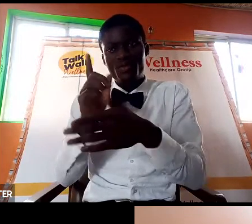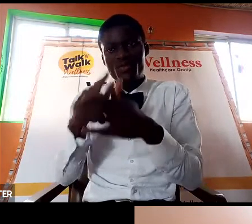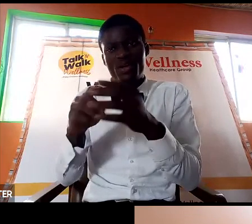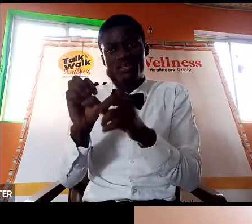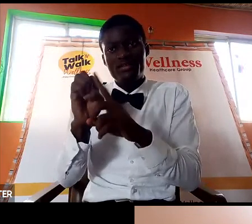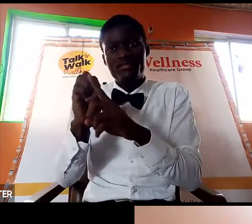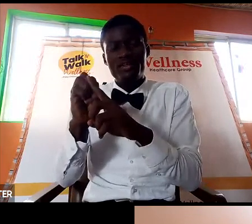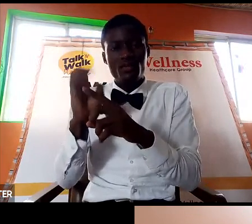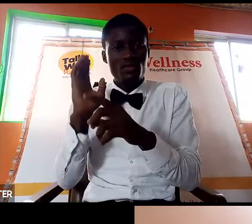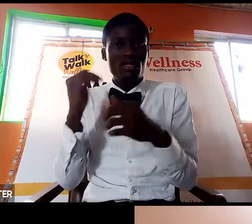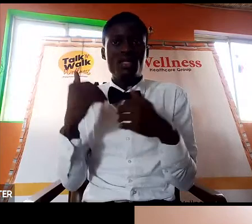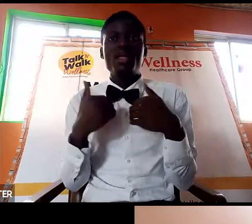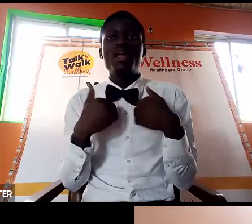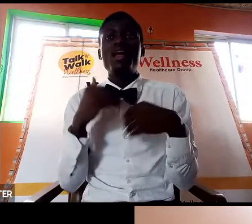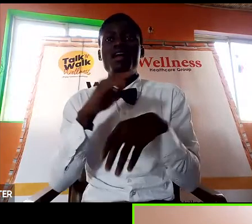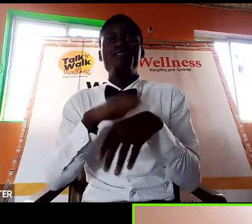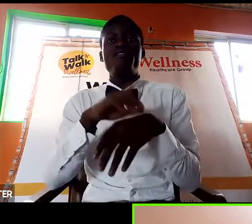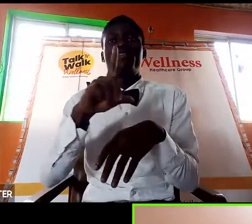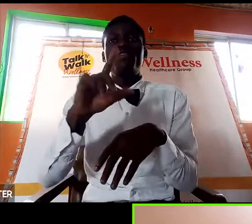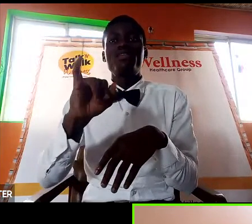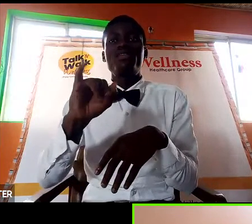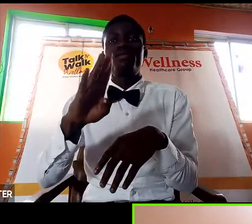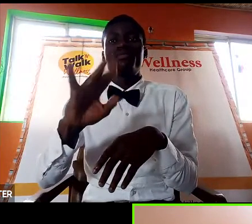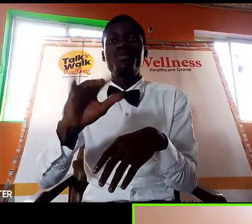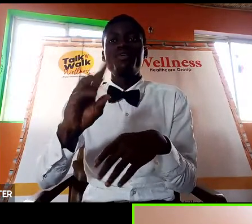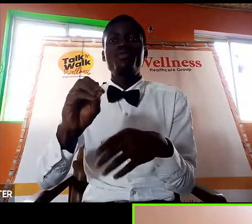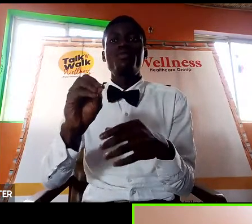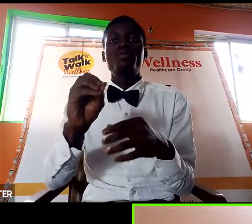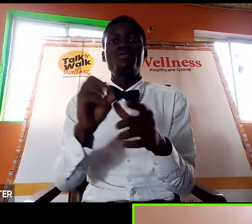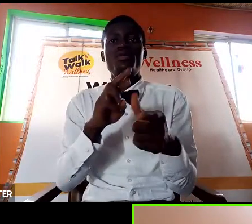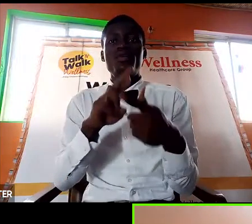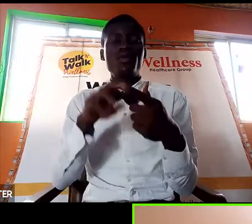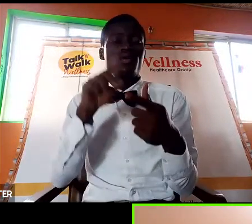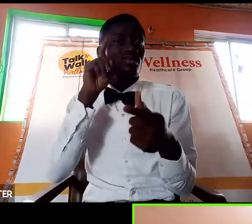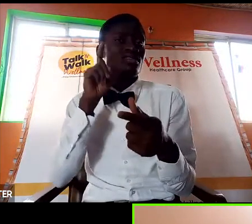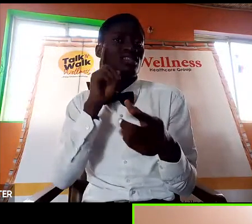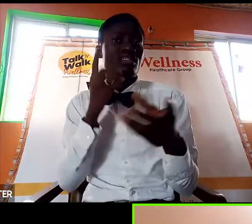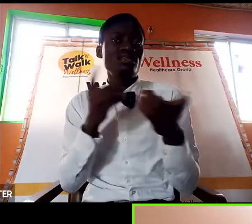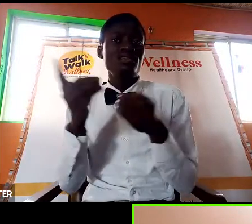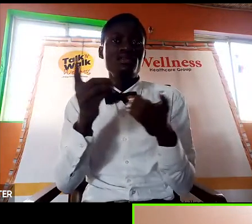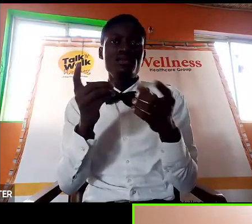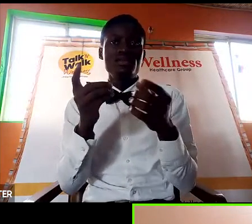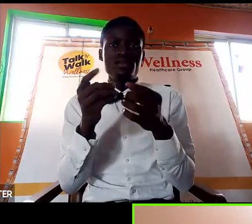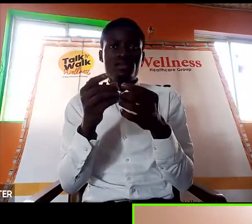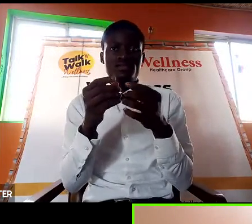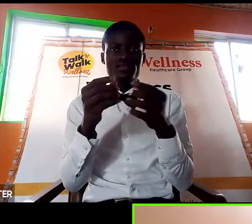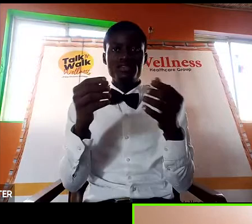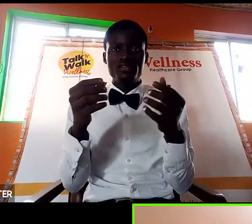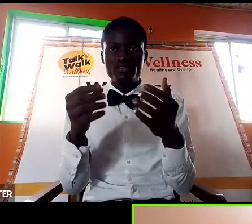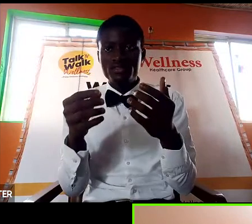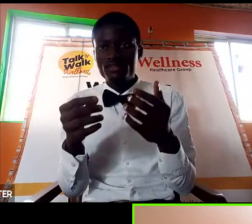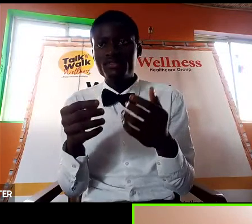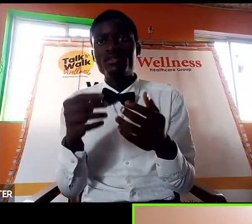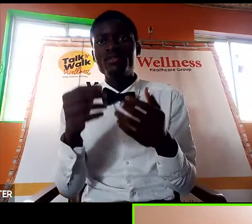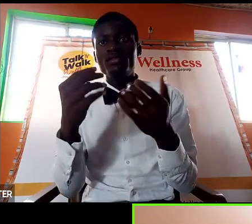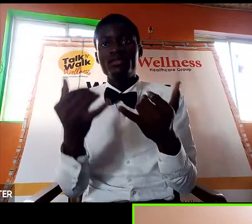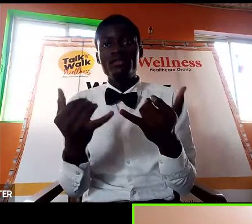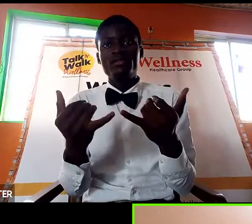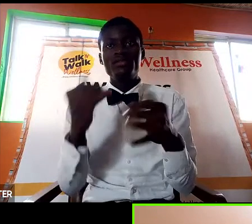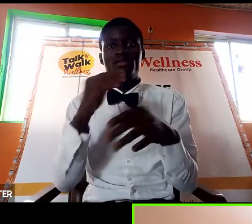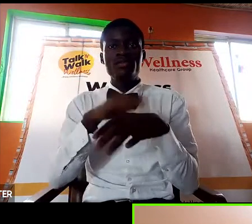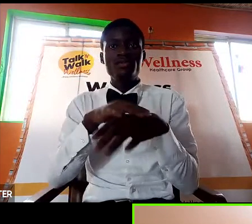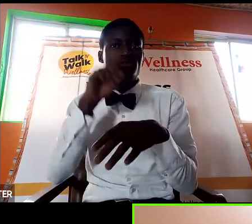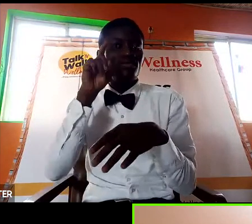sex drives? Okay, so weight and sex drive, I don't know any, I don't think there is any